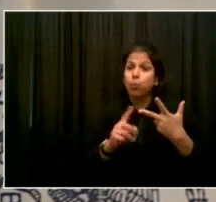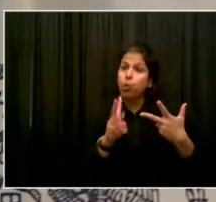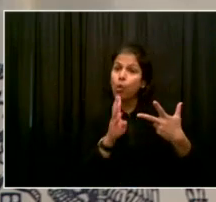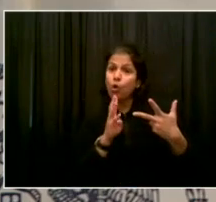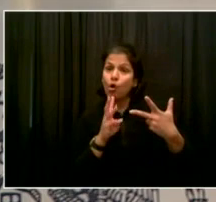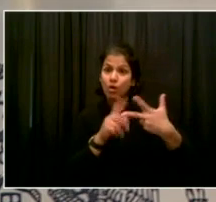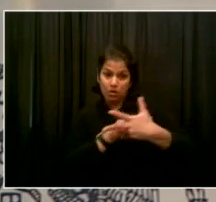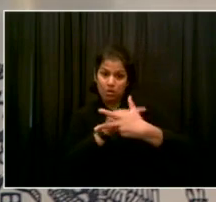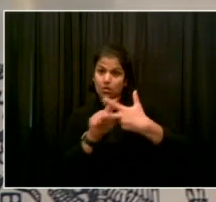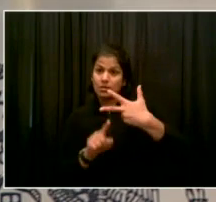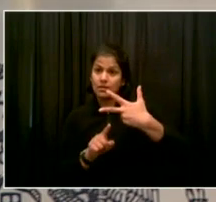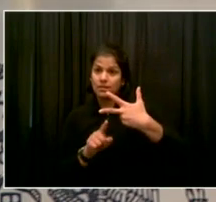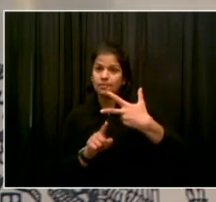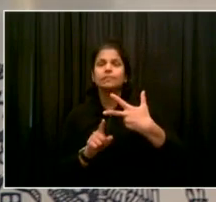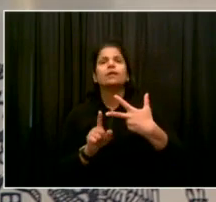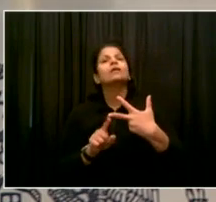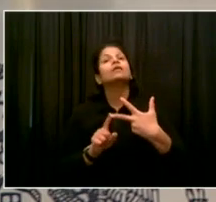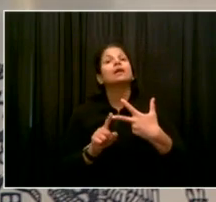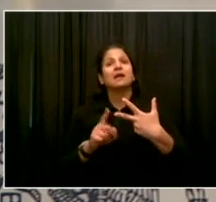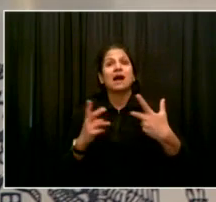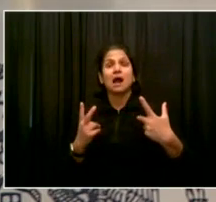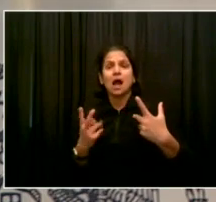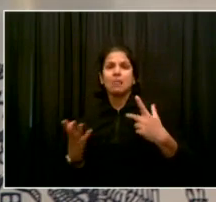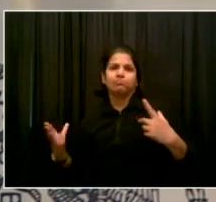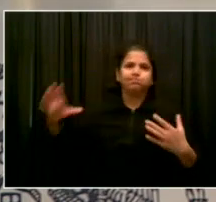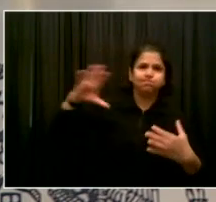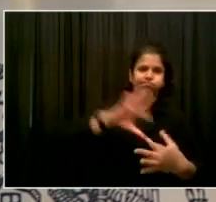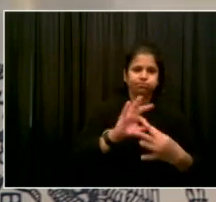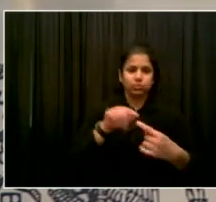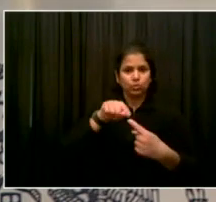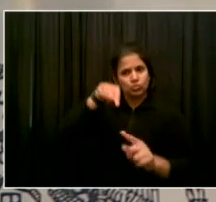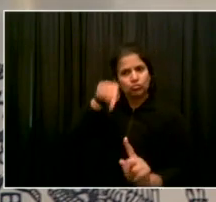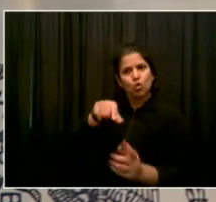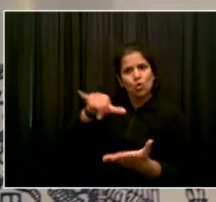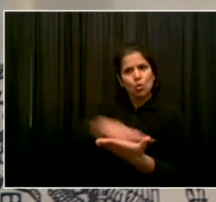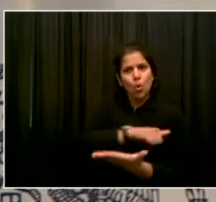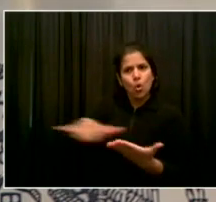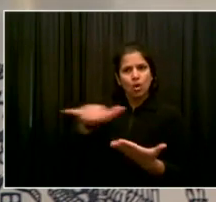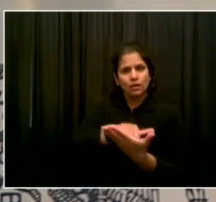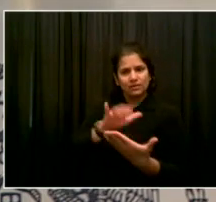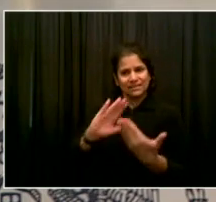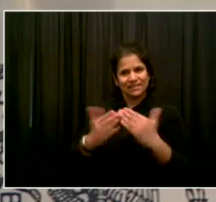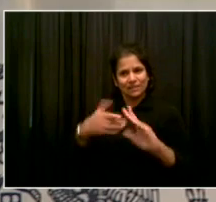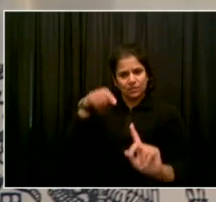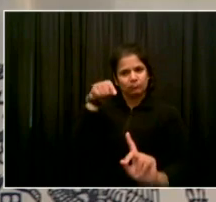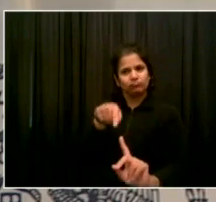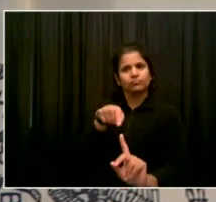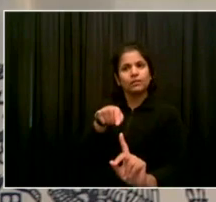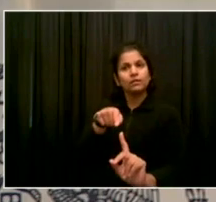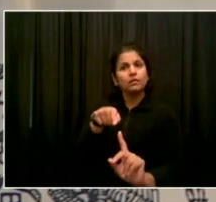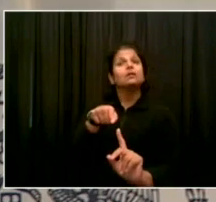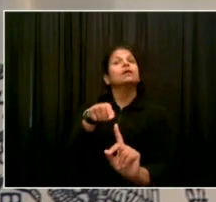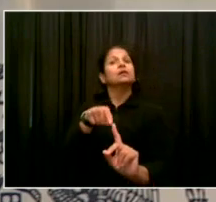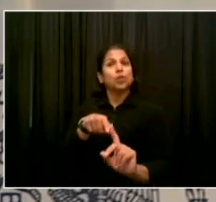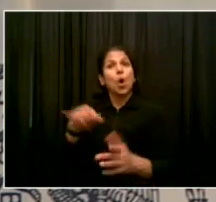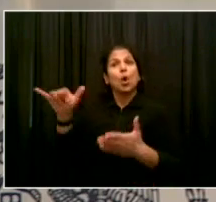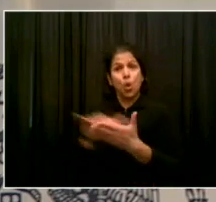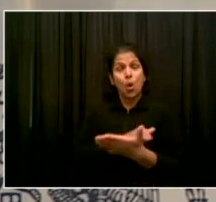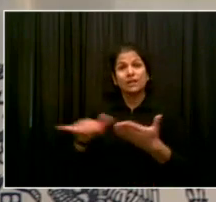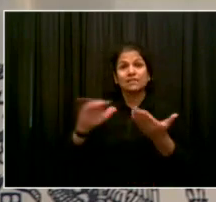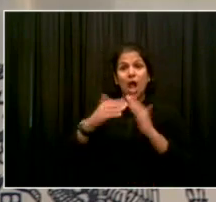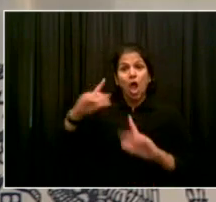our city government, we will be 100% clean energy powered by